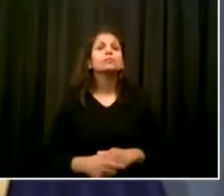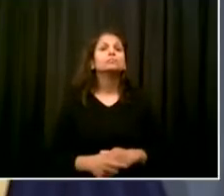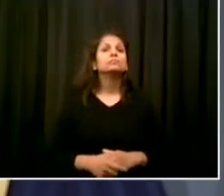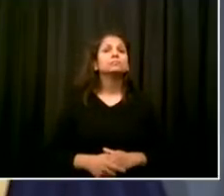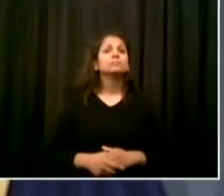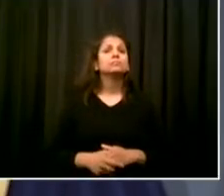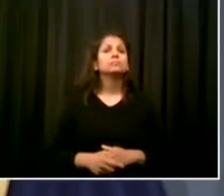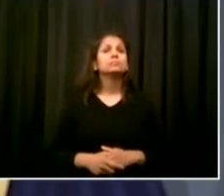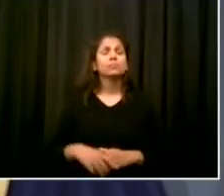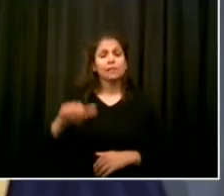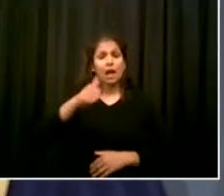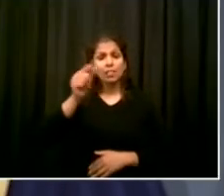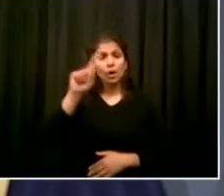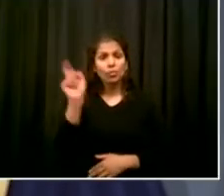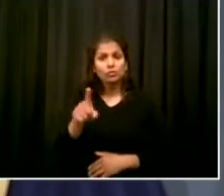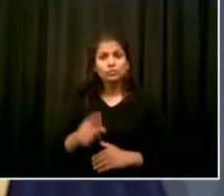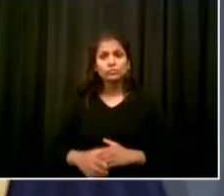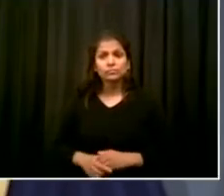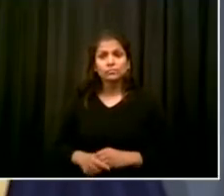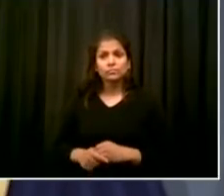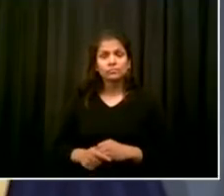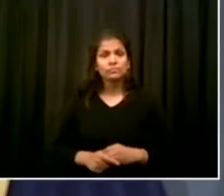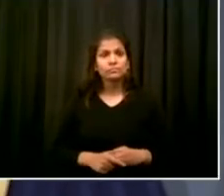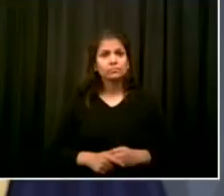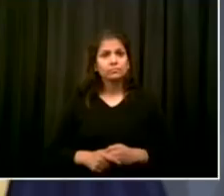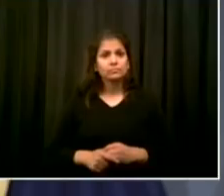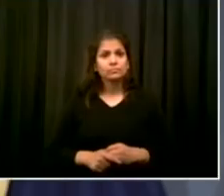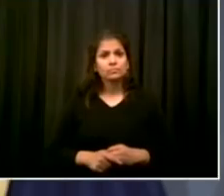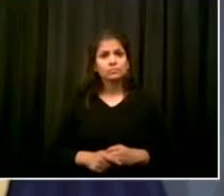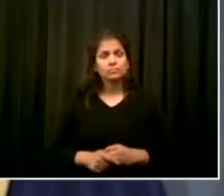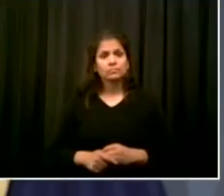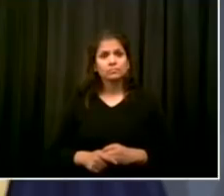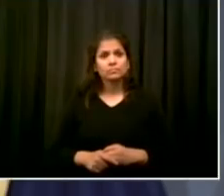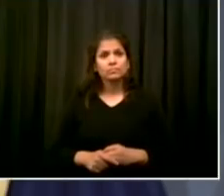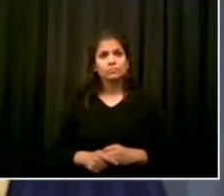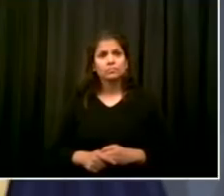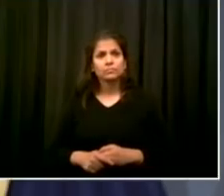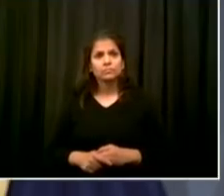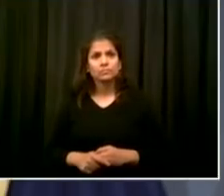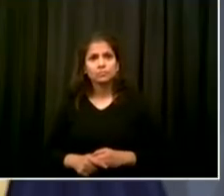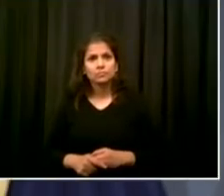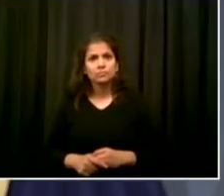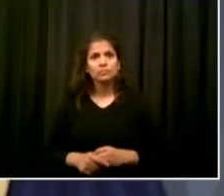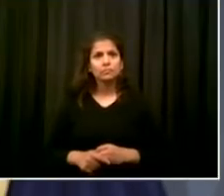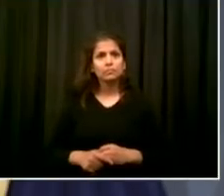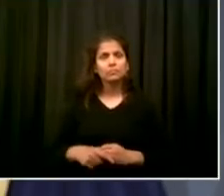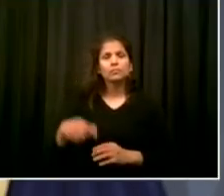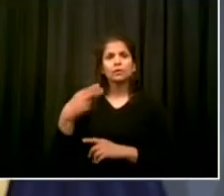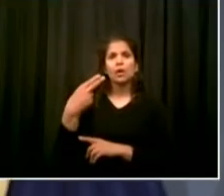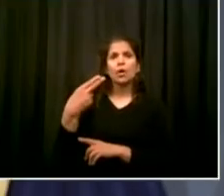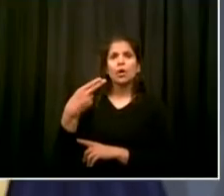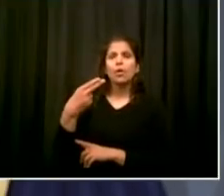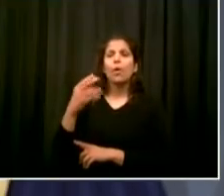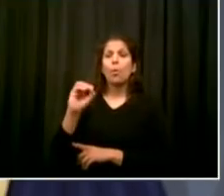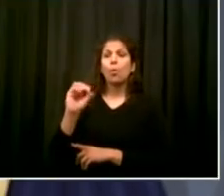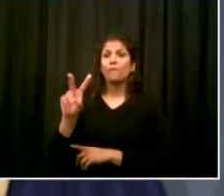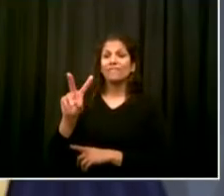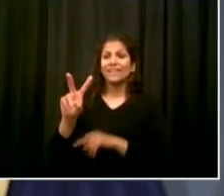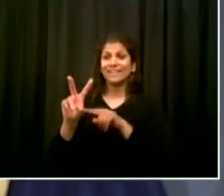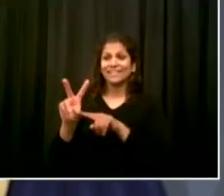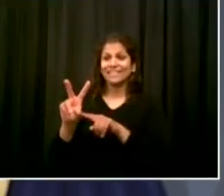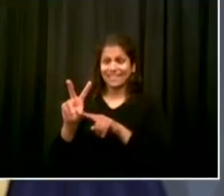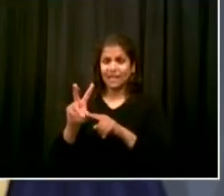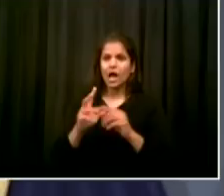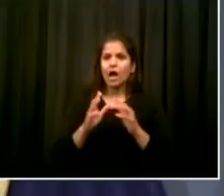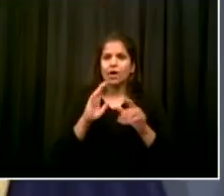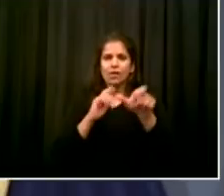to establishing HOV lanes into Manhattan like New York City did after Hurricane Sandy and 9/11. I think it's a